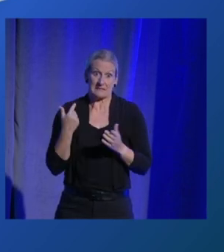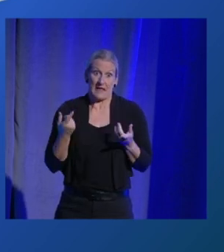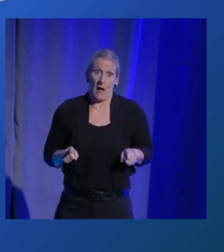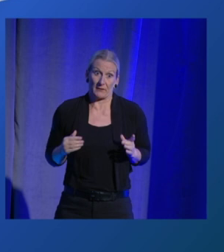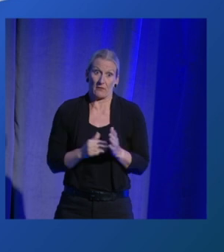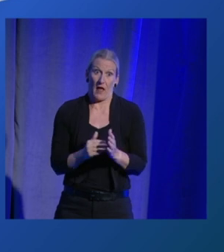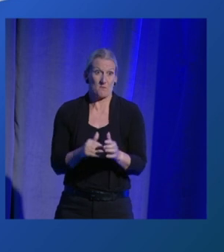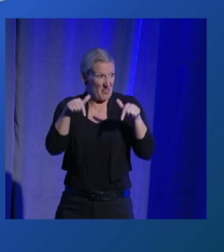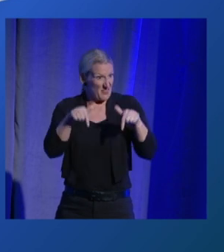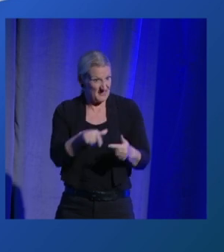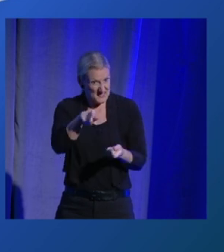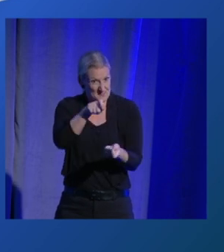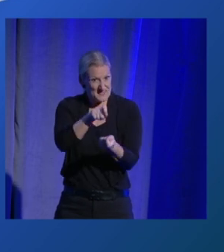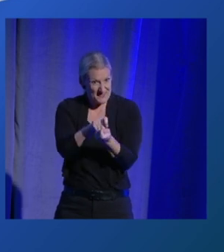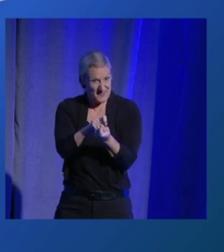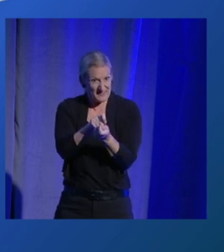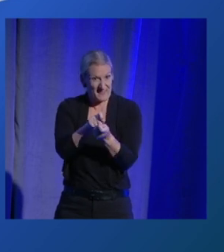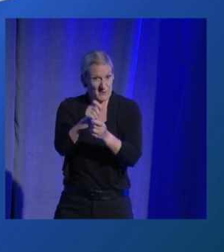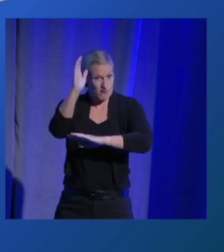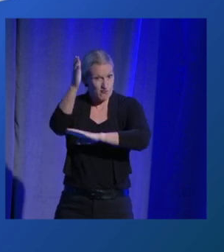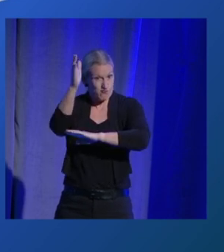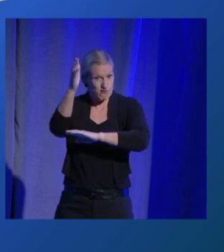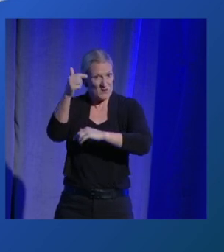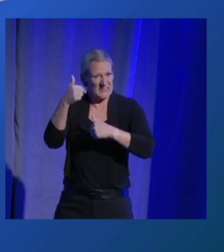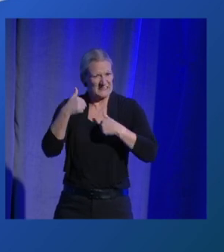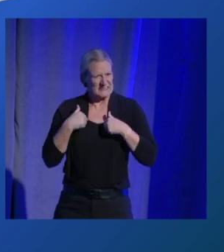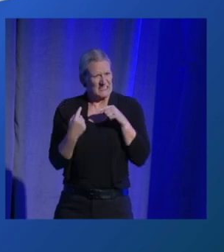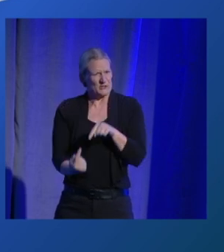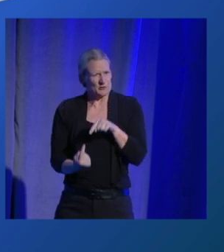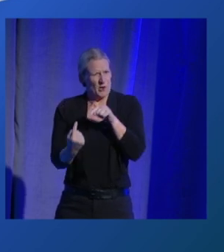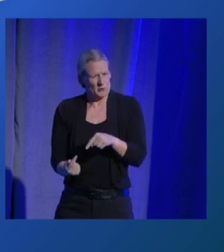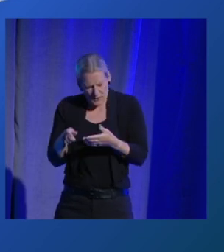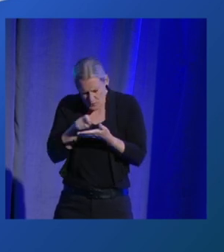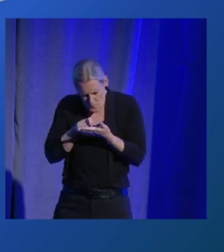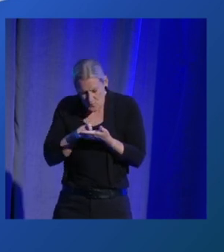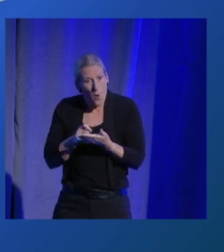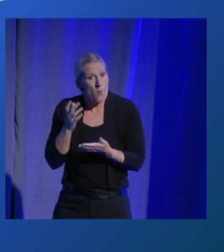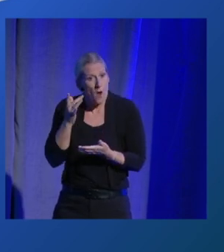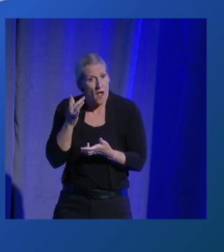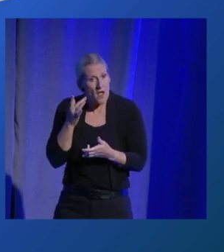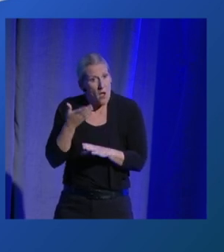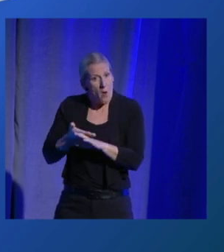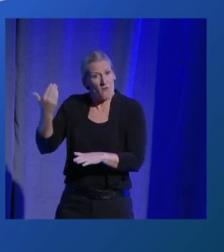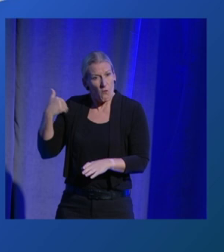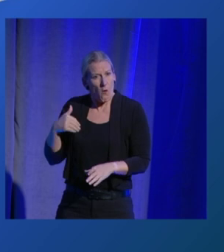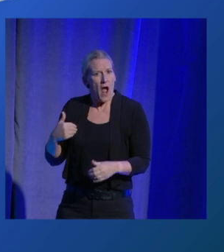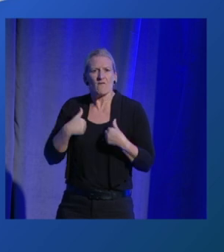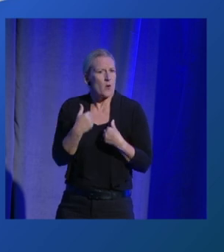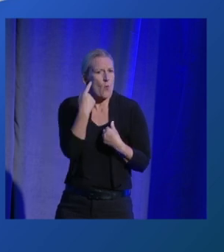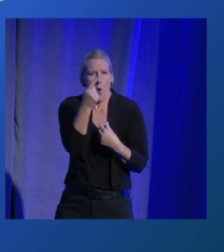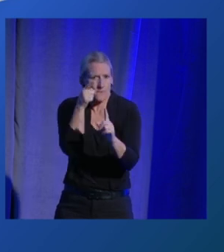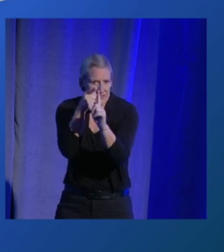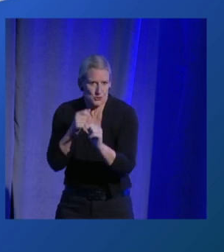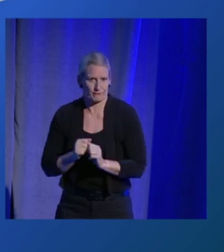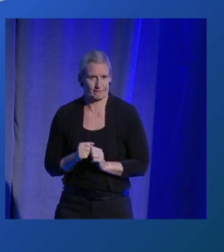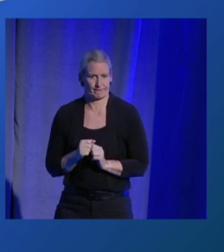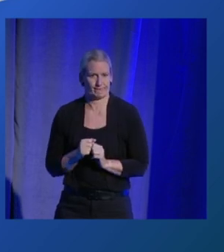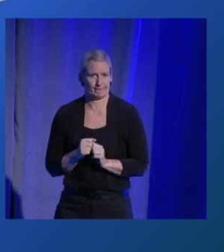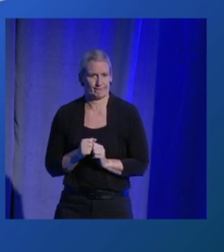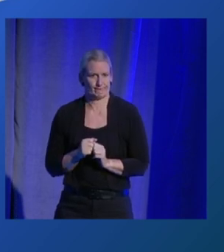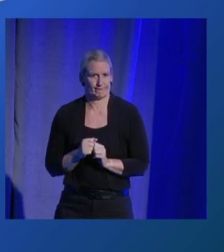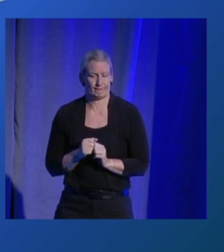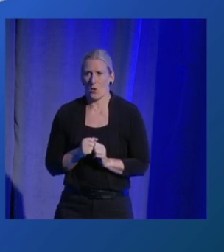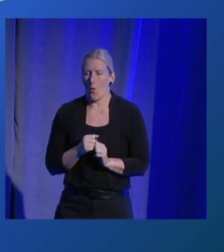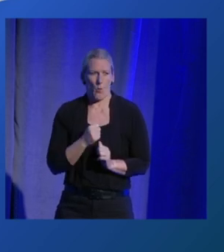speech because previously I've always had one mission one technology